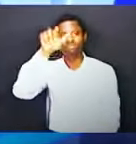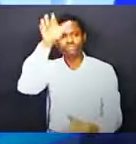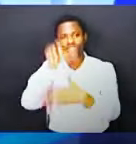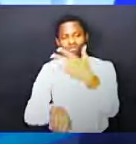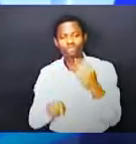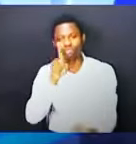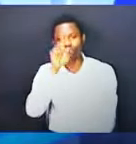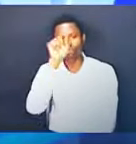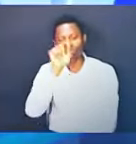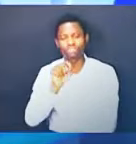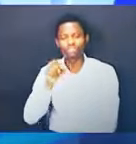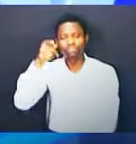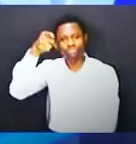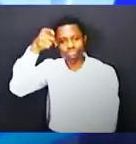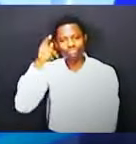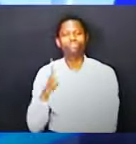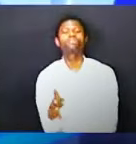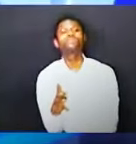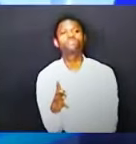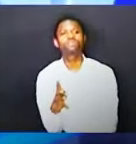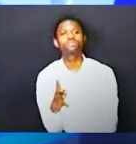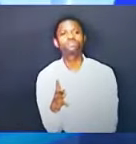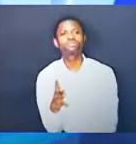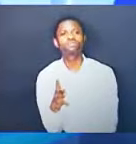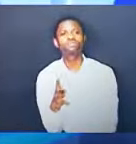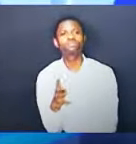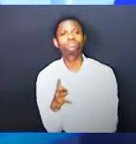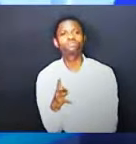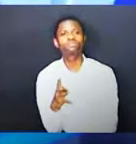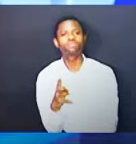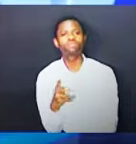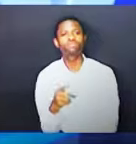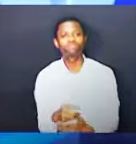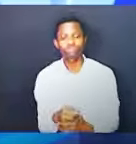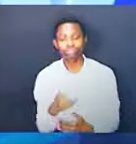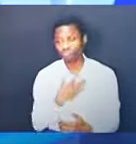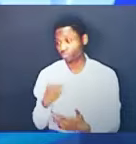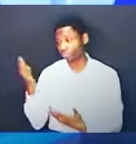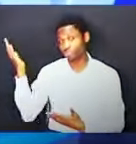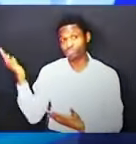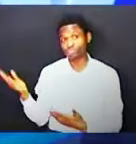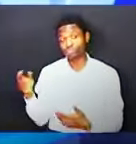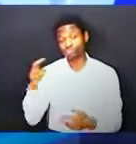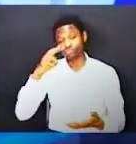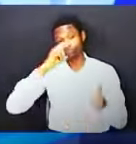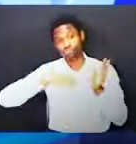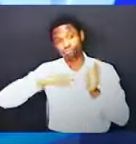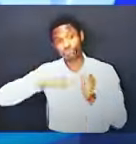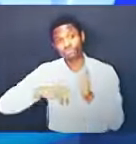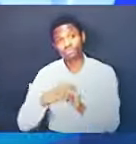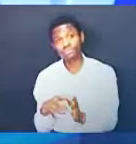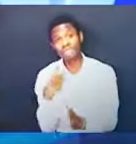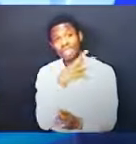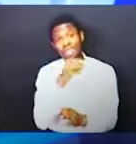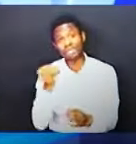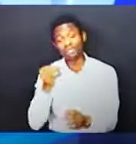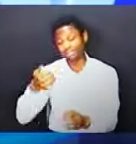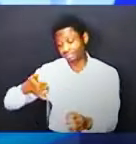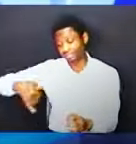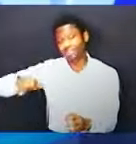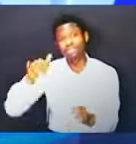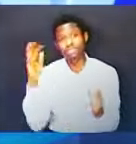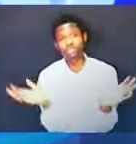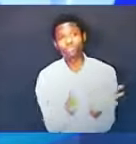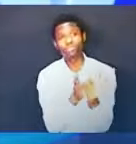oma itiba ako inyimu edionu na yino. Shall we read together? Mumi yen kai mumu. And they praise